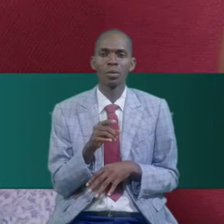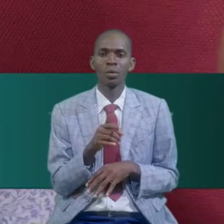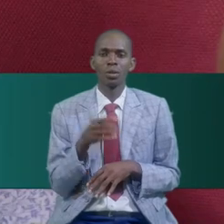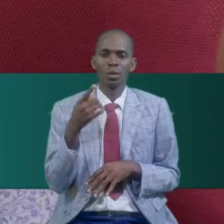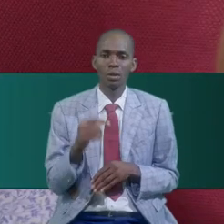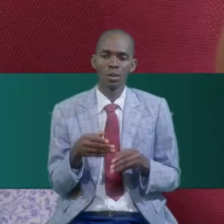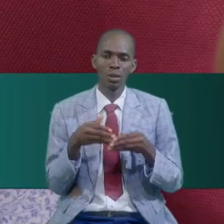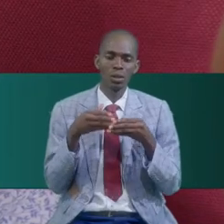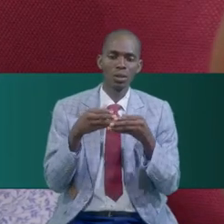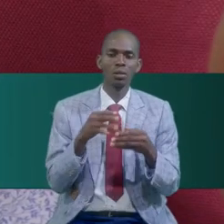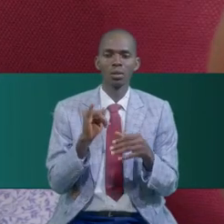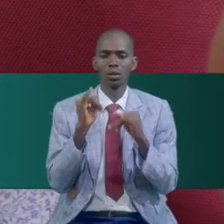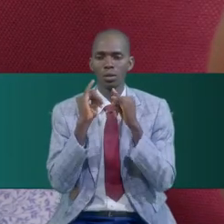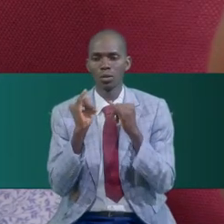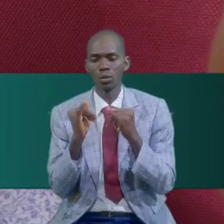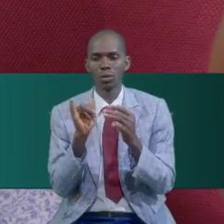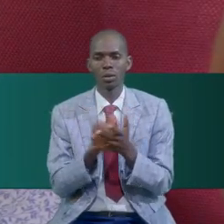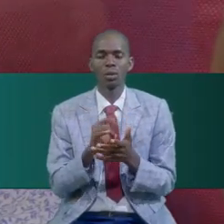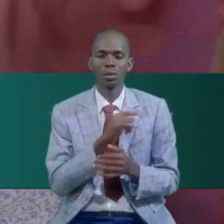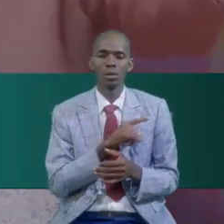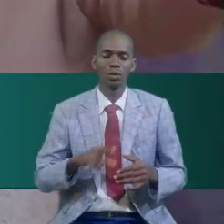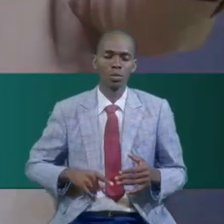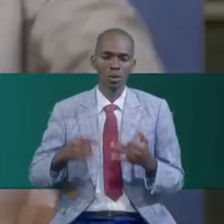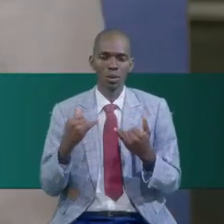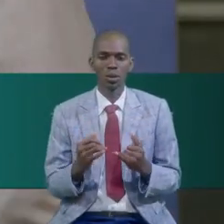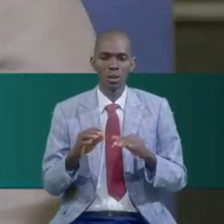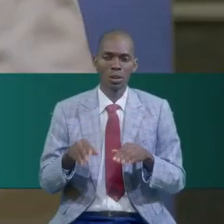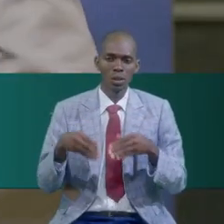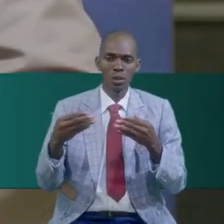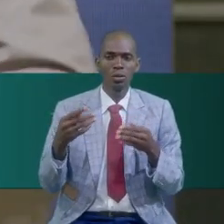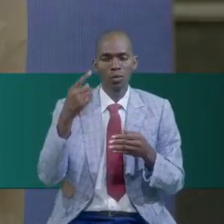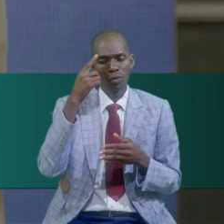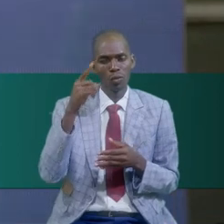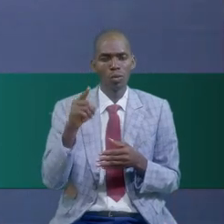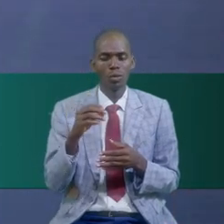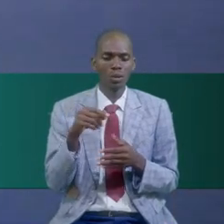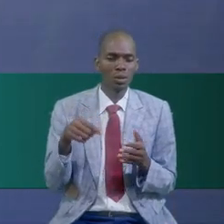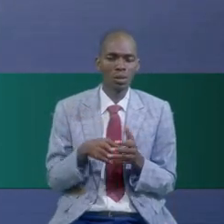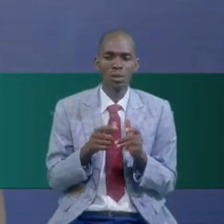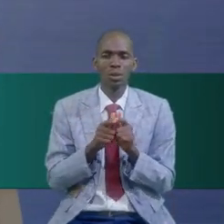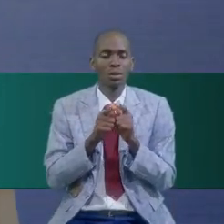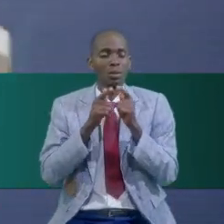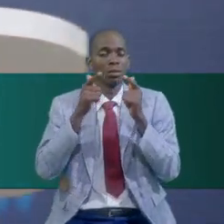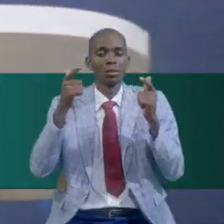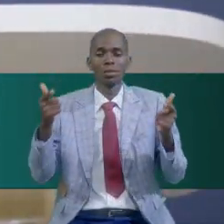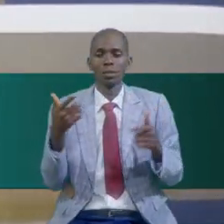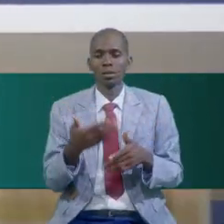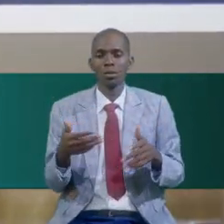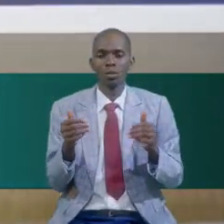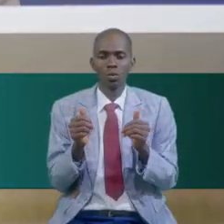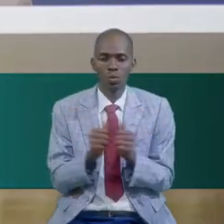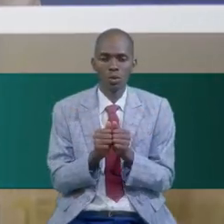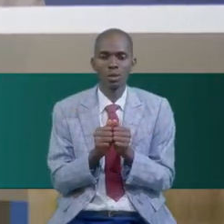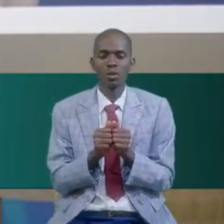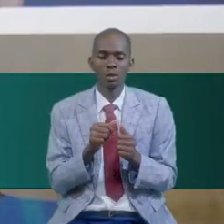that the Lord now gave him of such magnitude with such